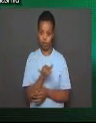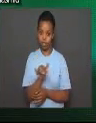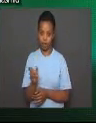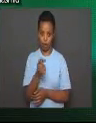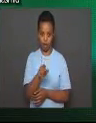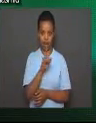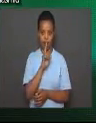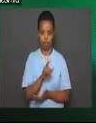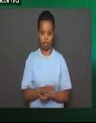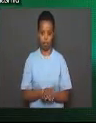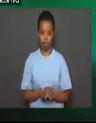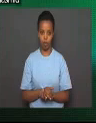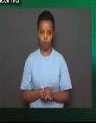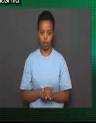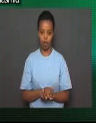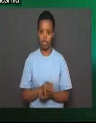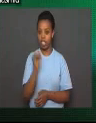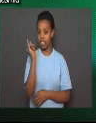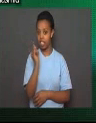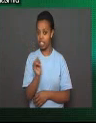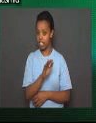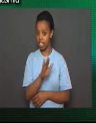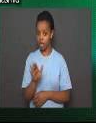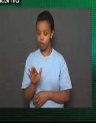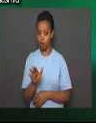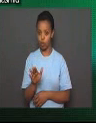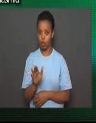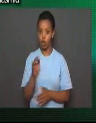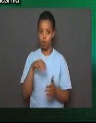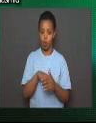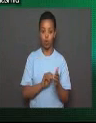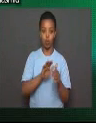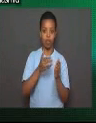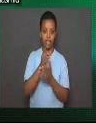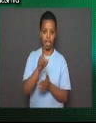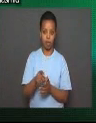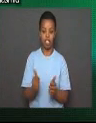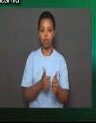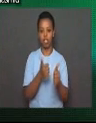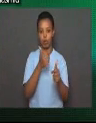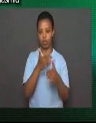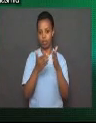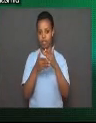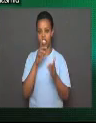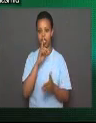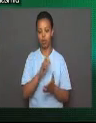like. Your diagram should include the following